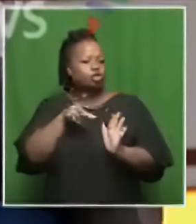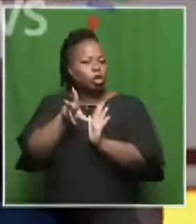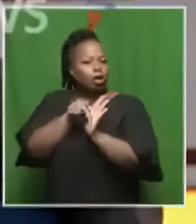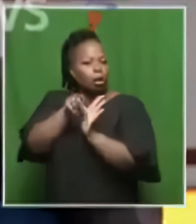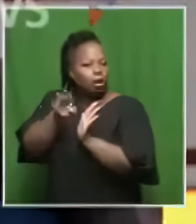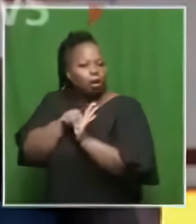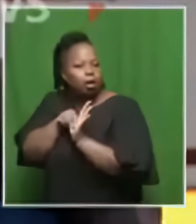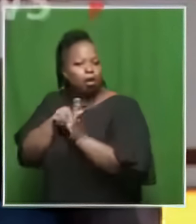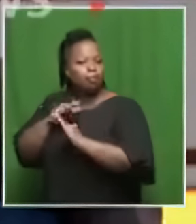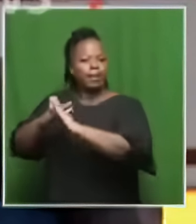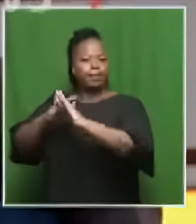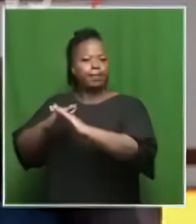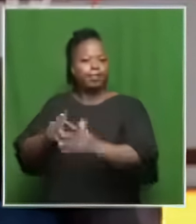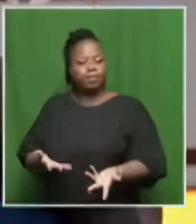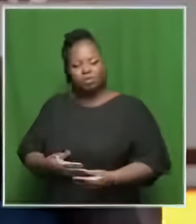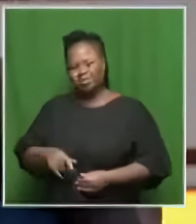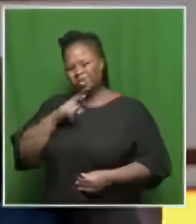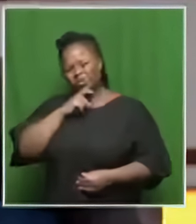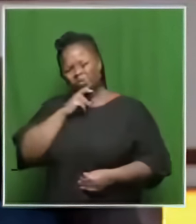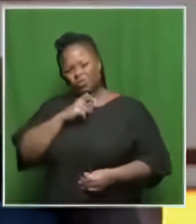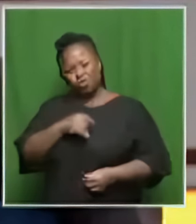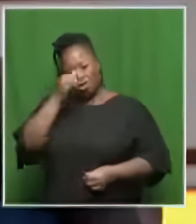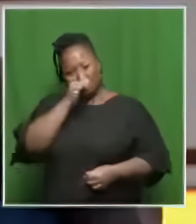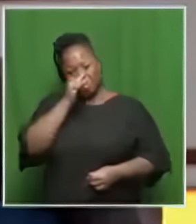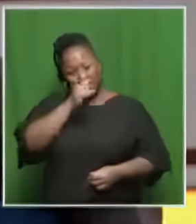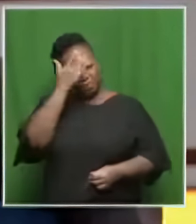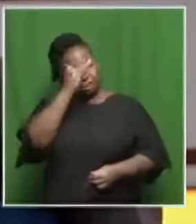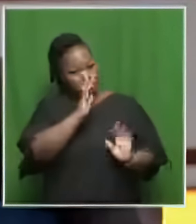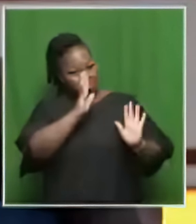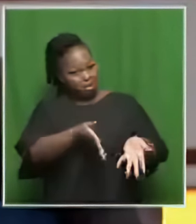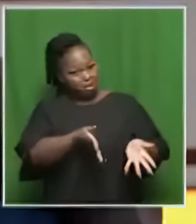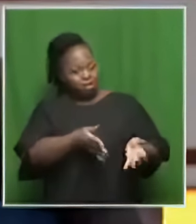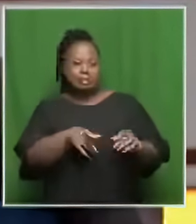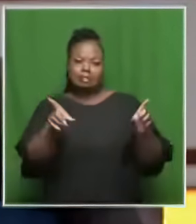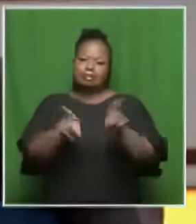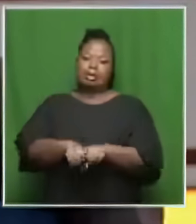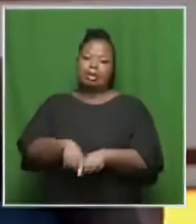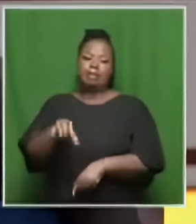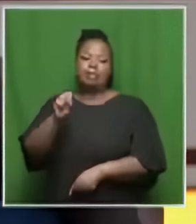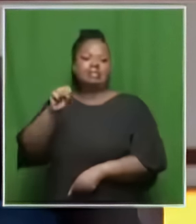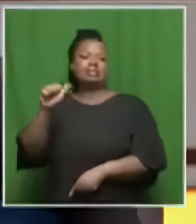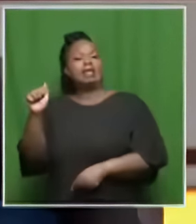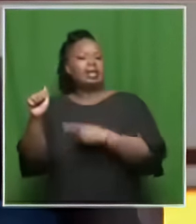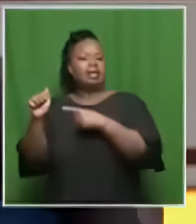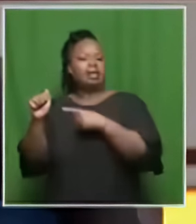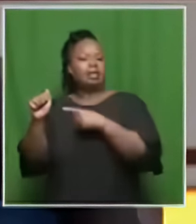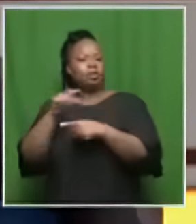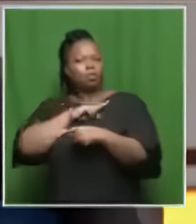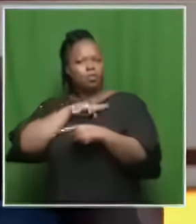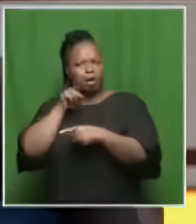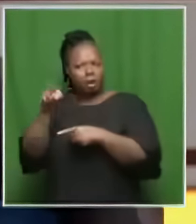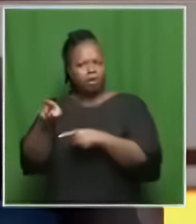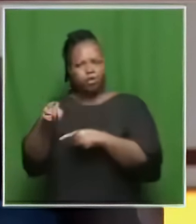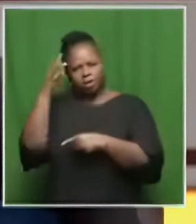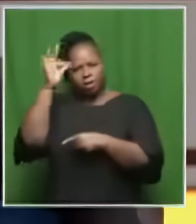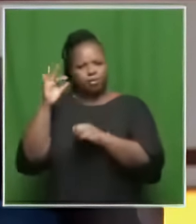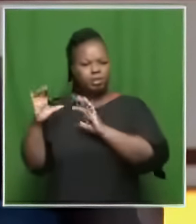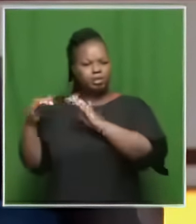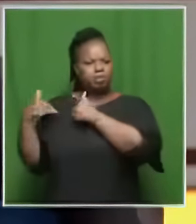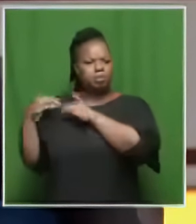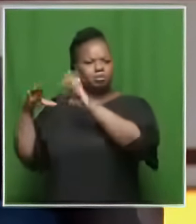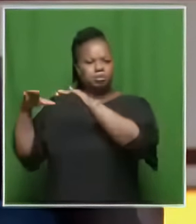money gets used not only of crime intelligence, including state security. There were serious allegations during